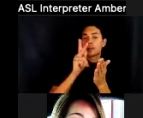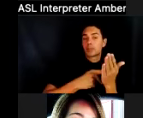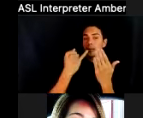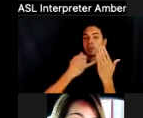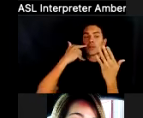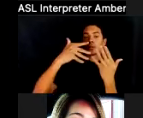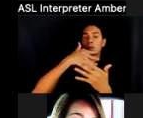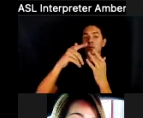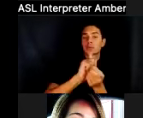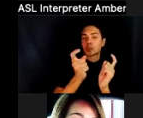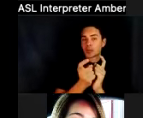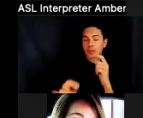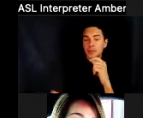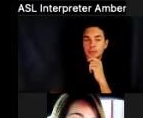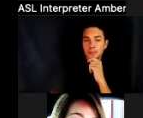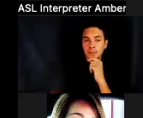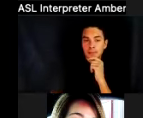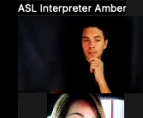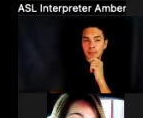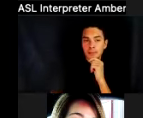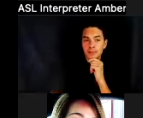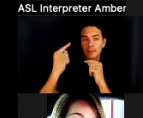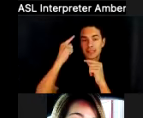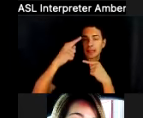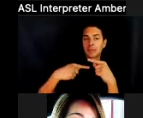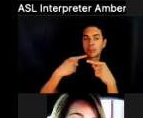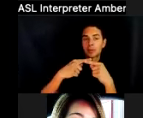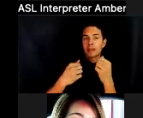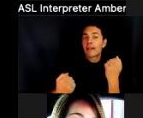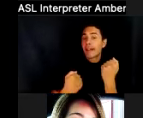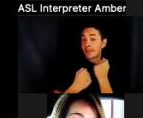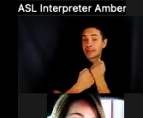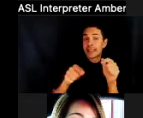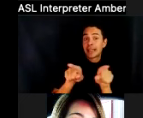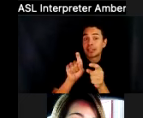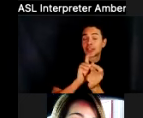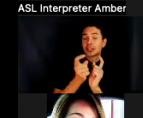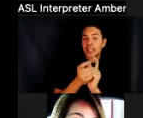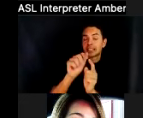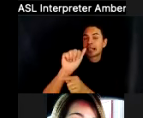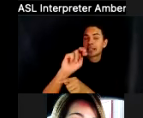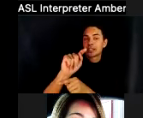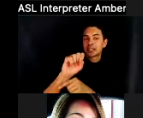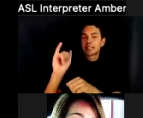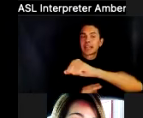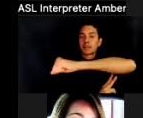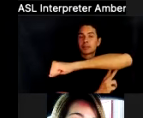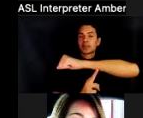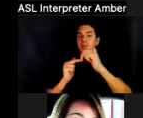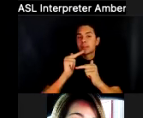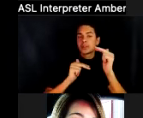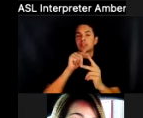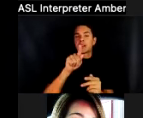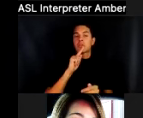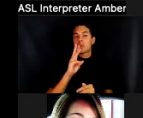change? And thinking about advocates as change agents, right? Like bridge builders. They are the water that